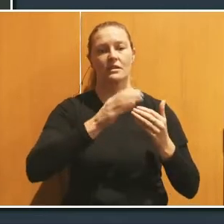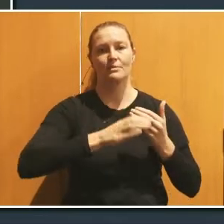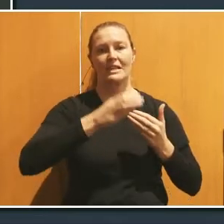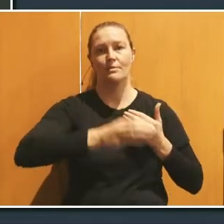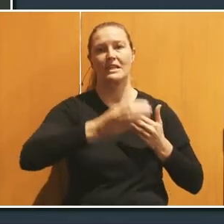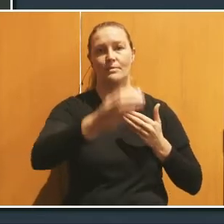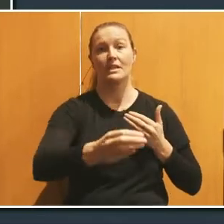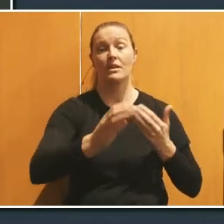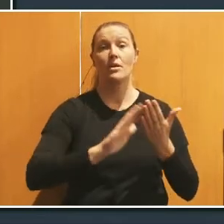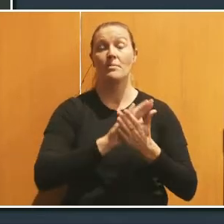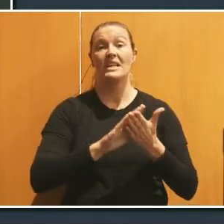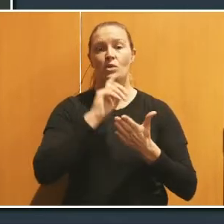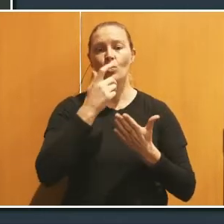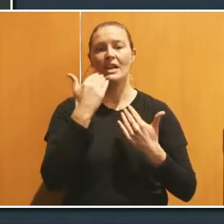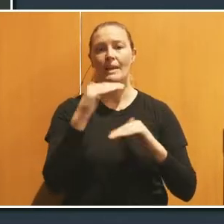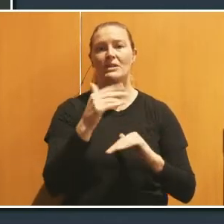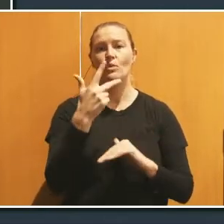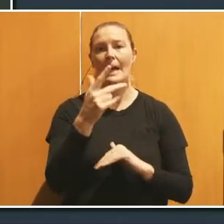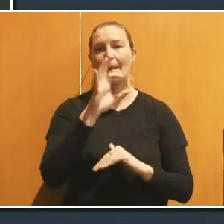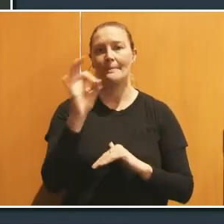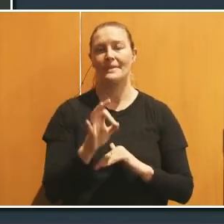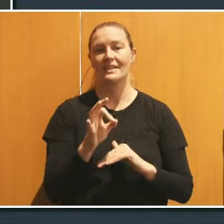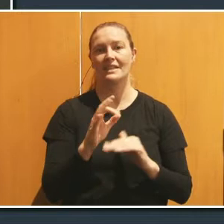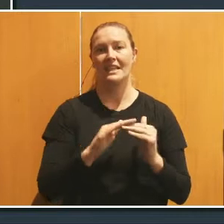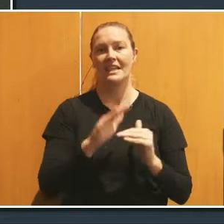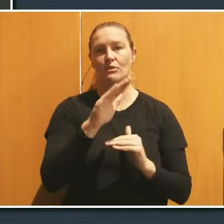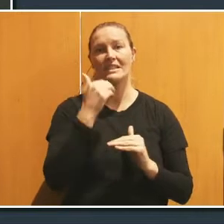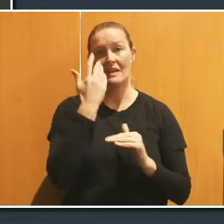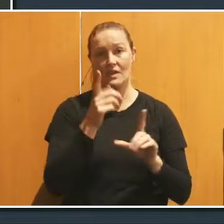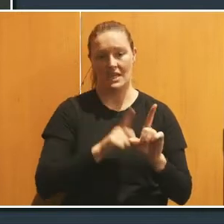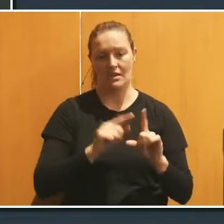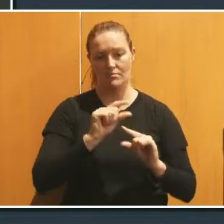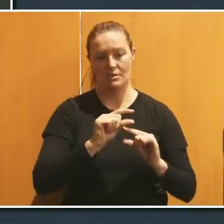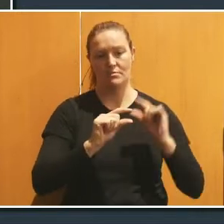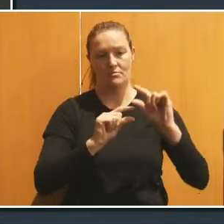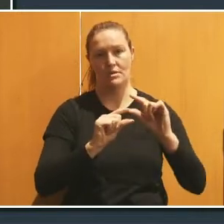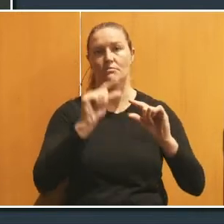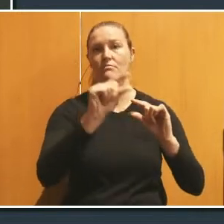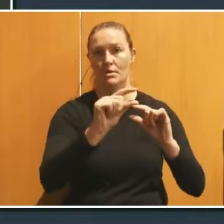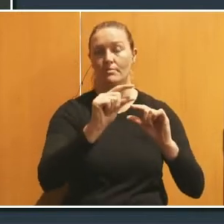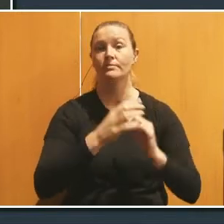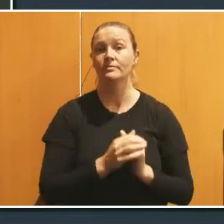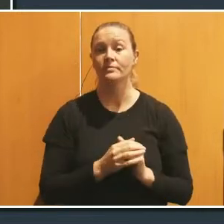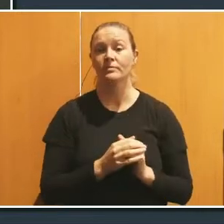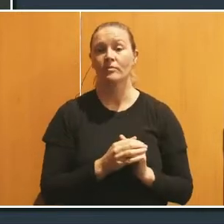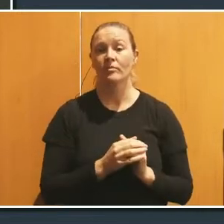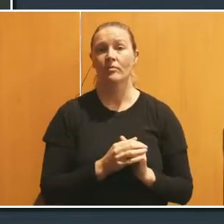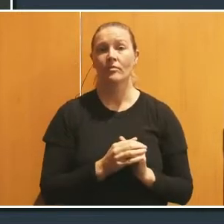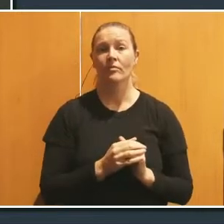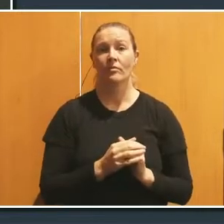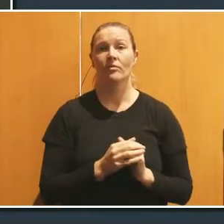would limit it to about 8% increase per year. Well, this is good for people that